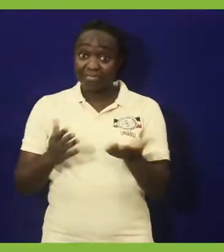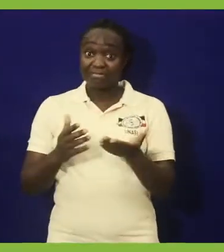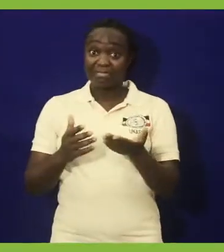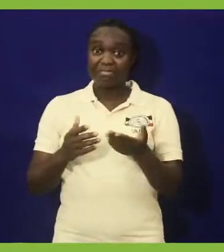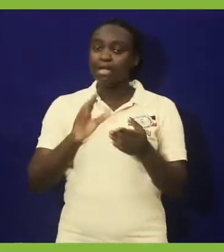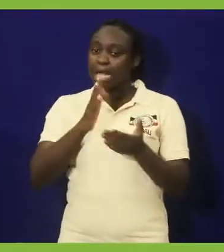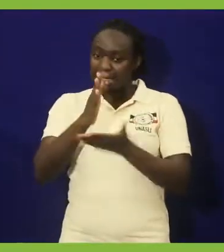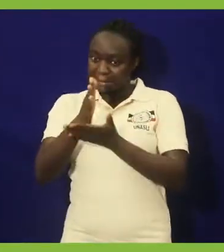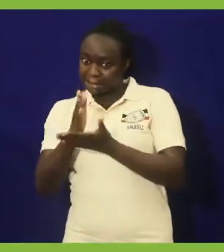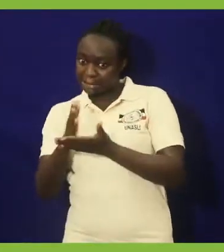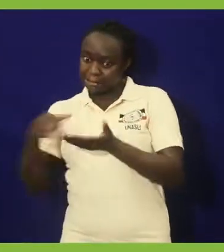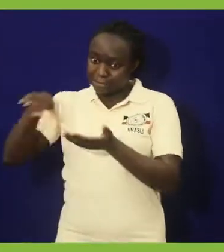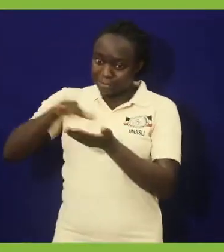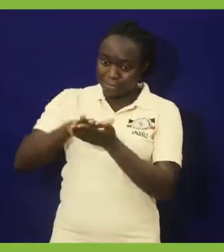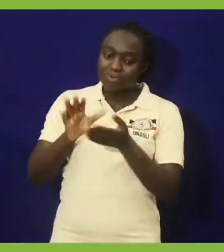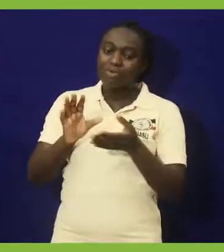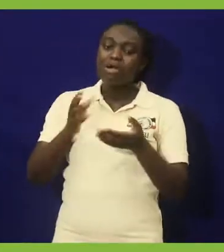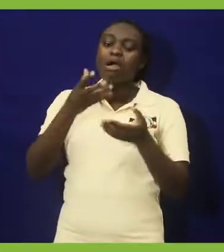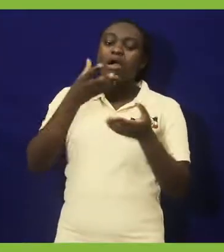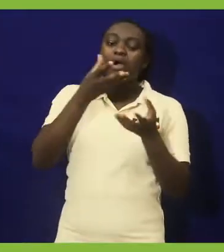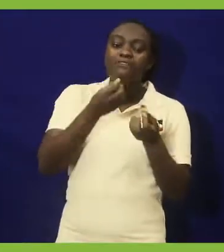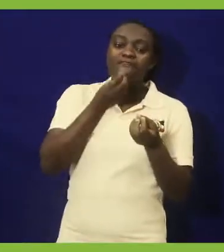made from flowers.